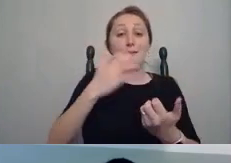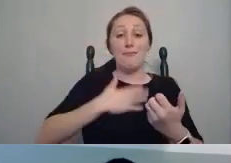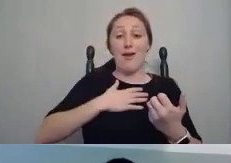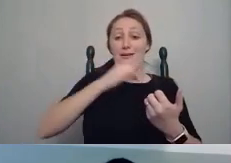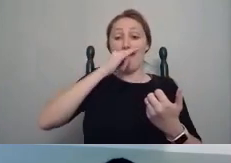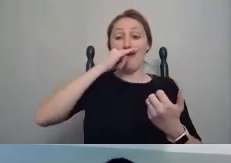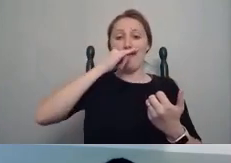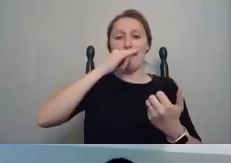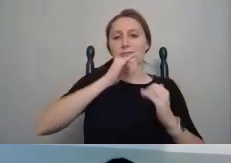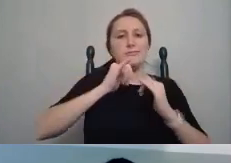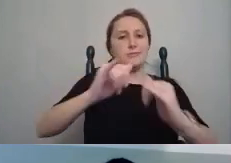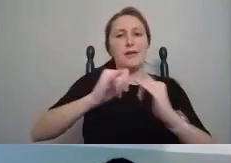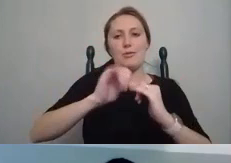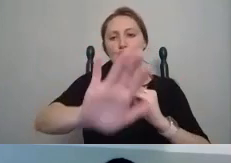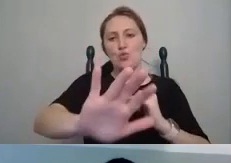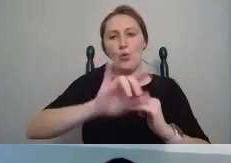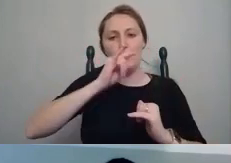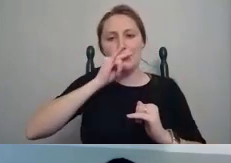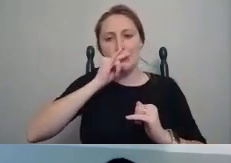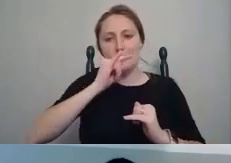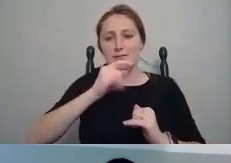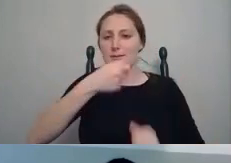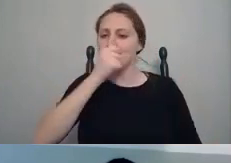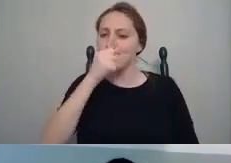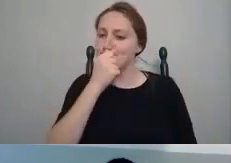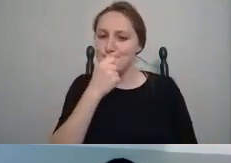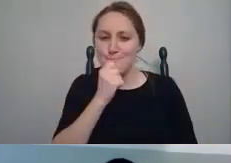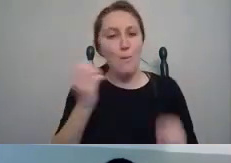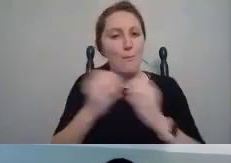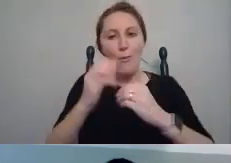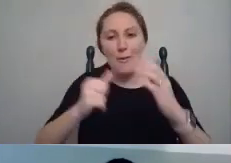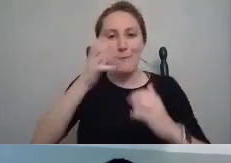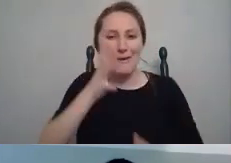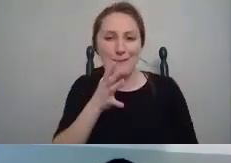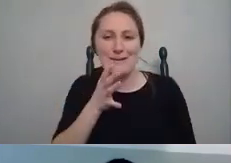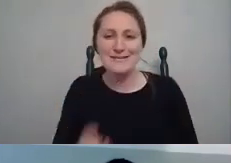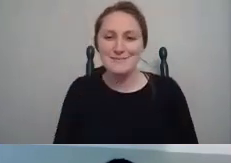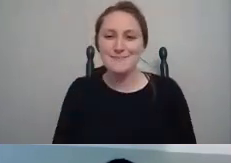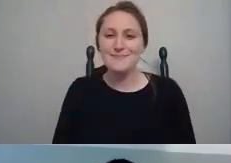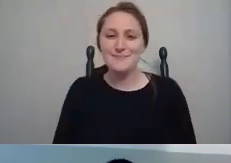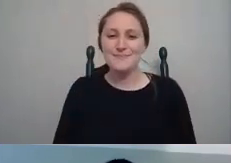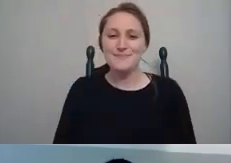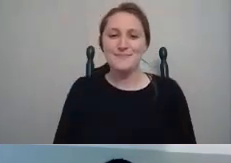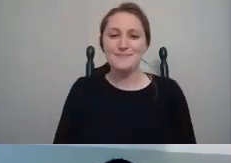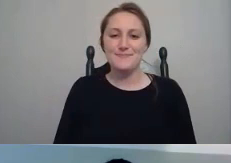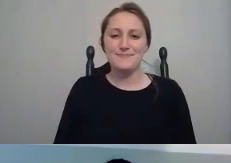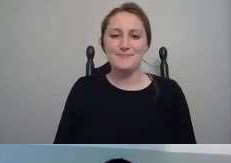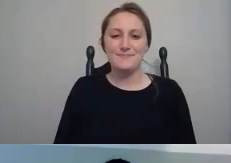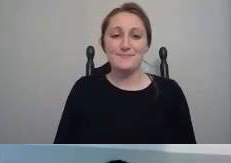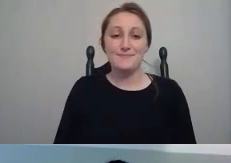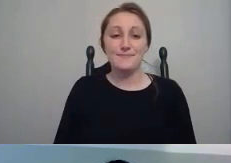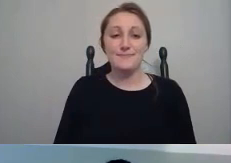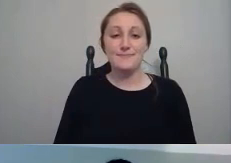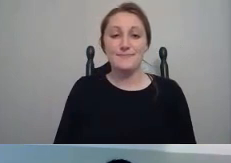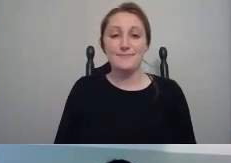then they're incredibly resilient, more so than us as parents, I'd say. So here's what we